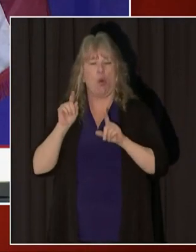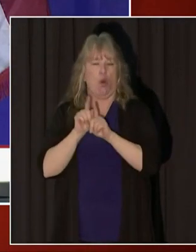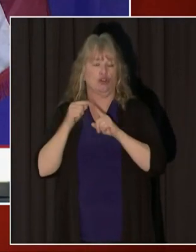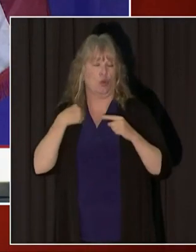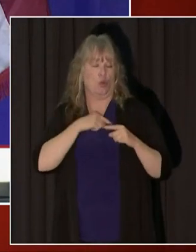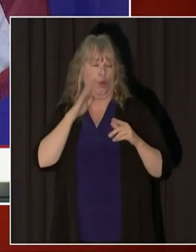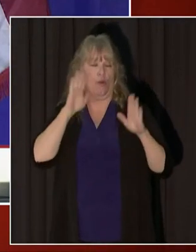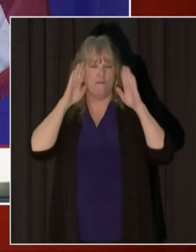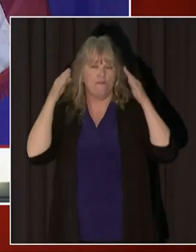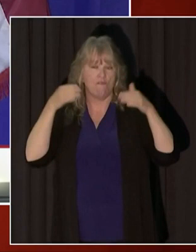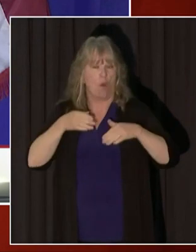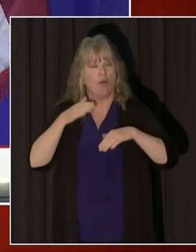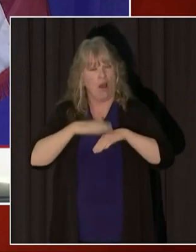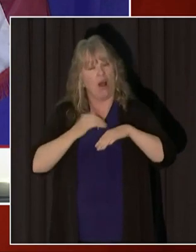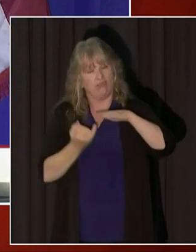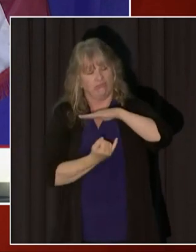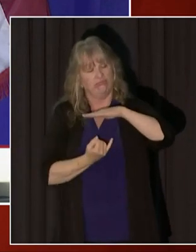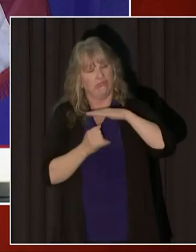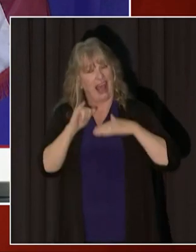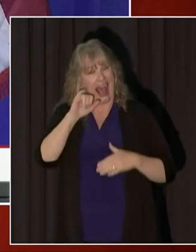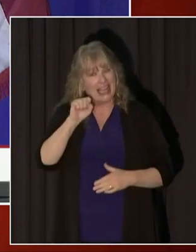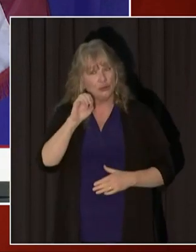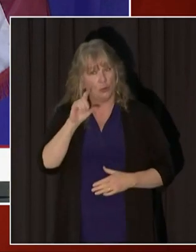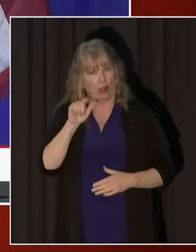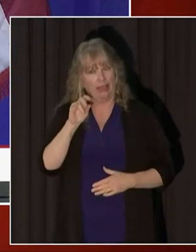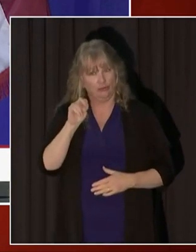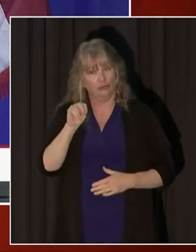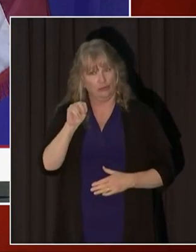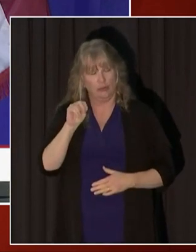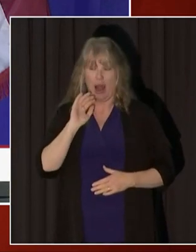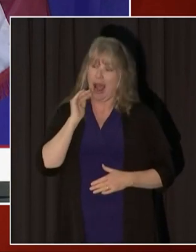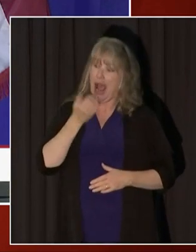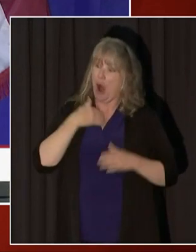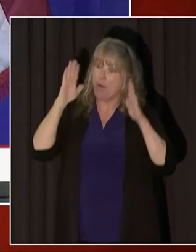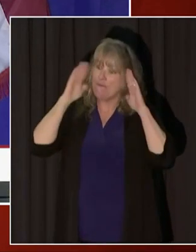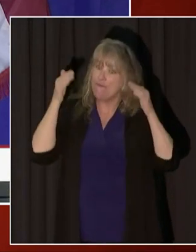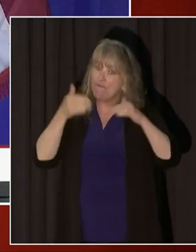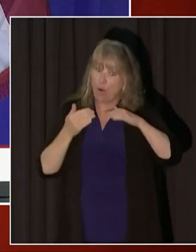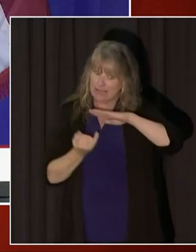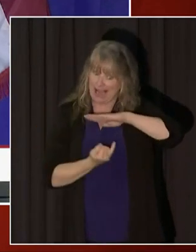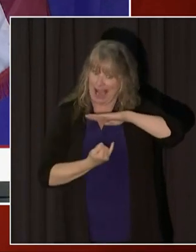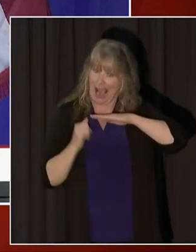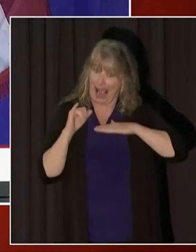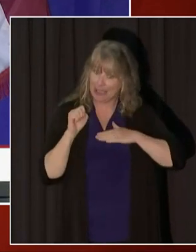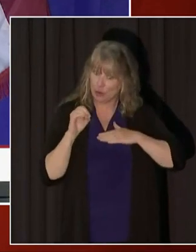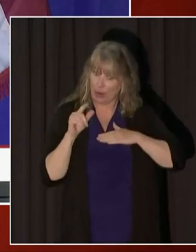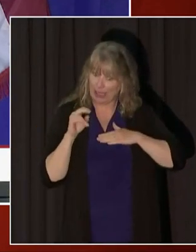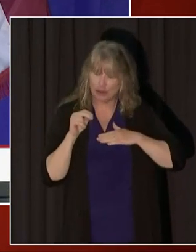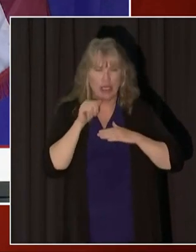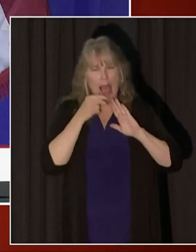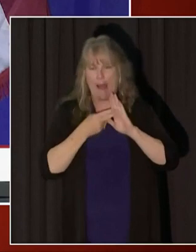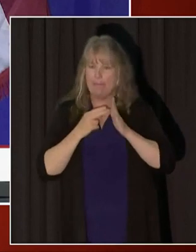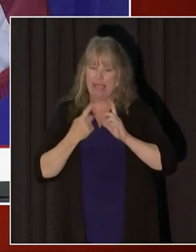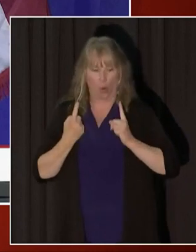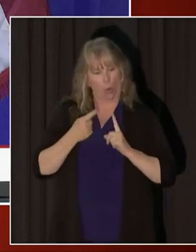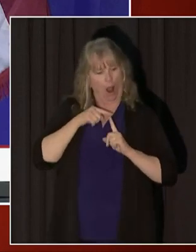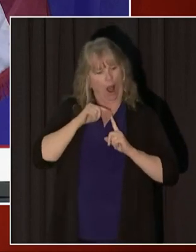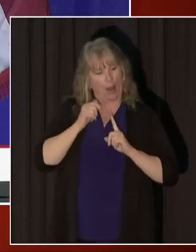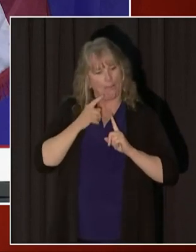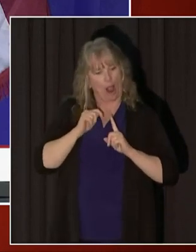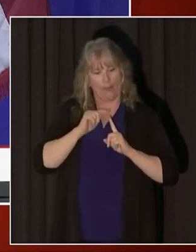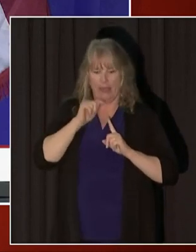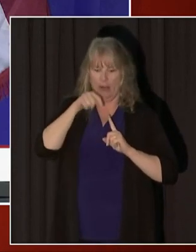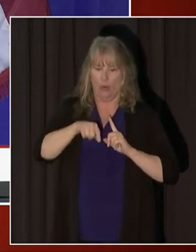And that is our focus. And our focus on isolation is not from one apartment to the other, but within